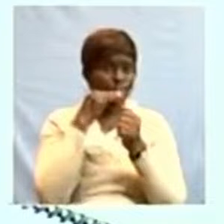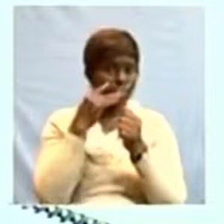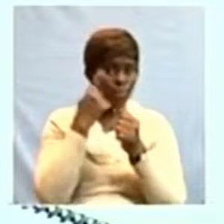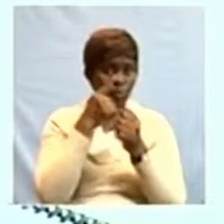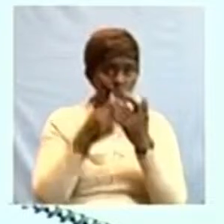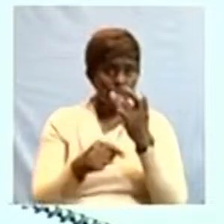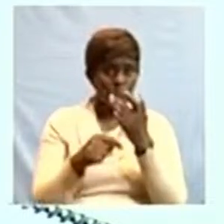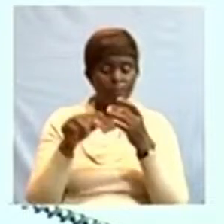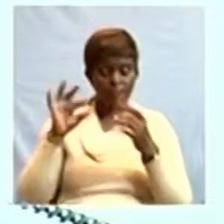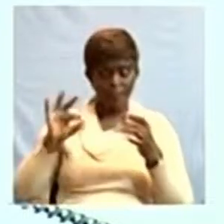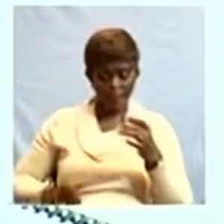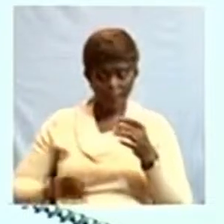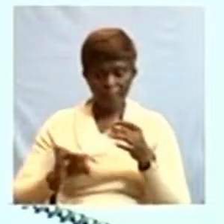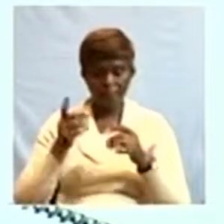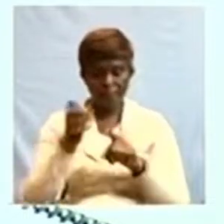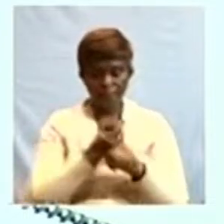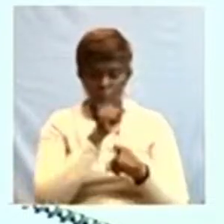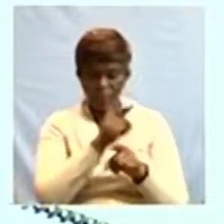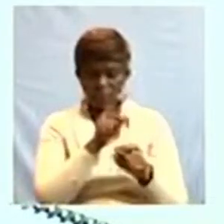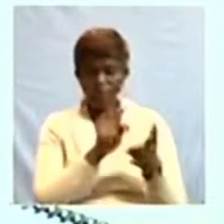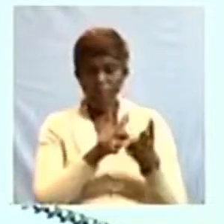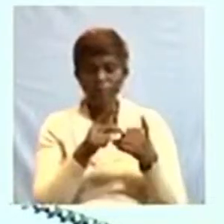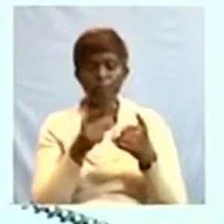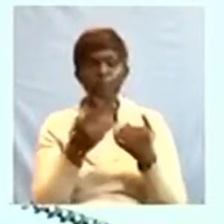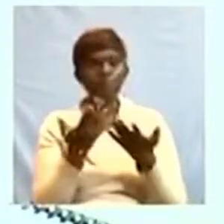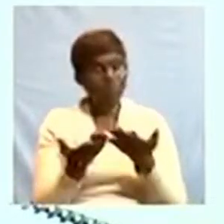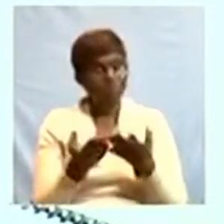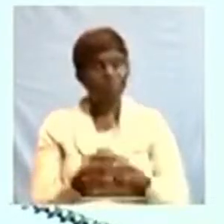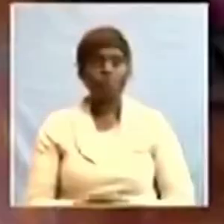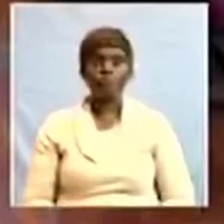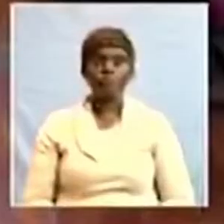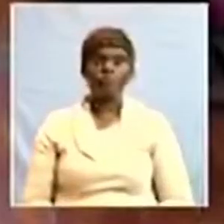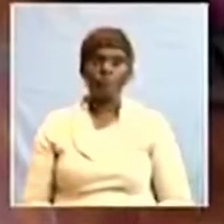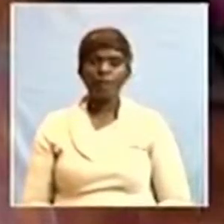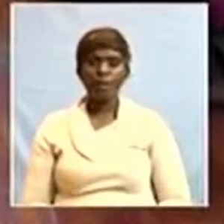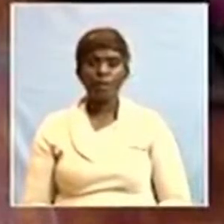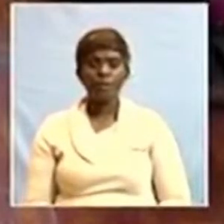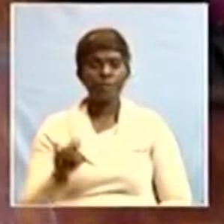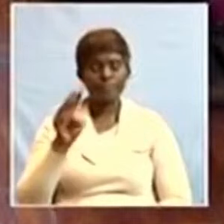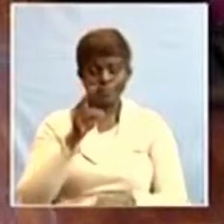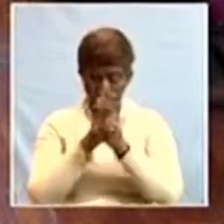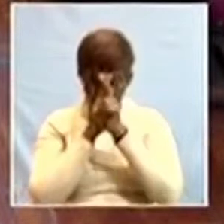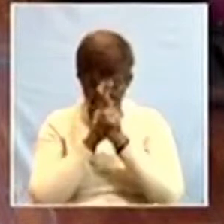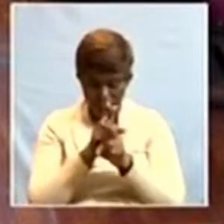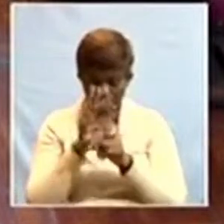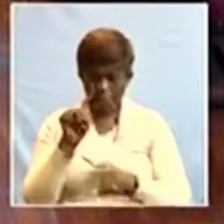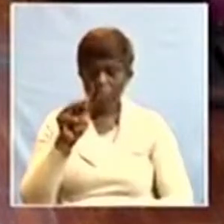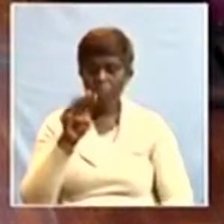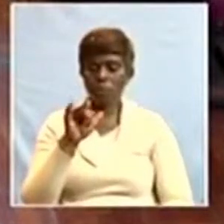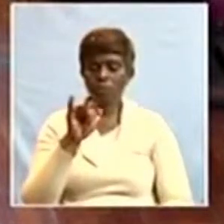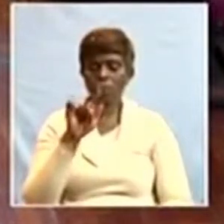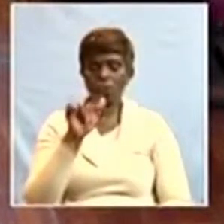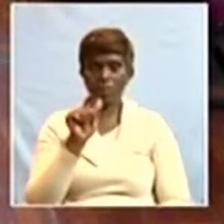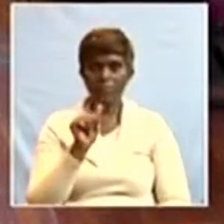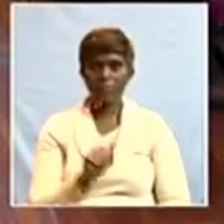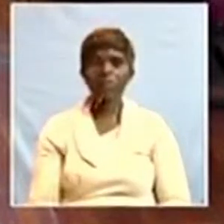are going to benefit from this payout. I submit. Honorable Mwira.